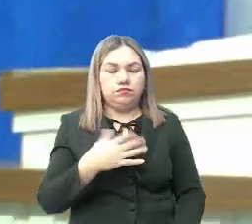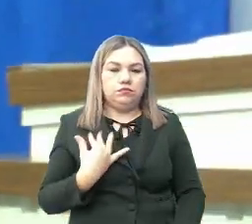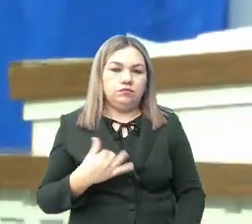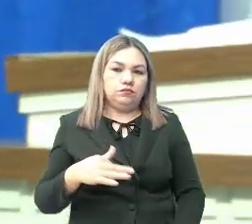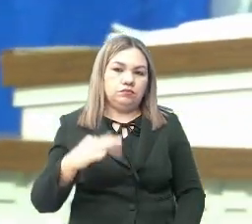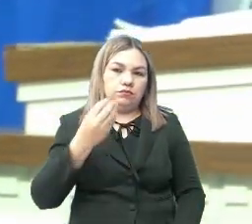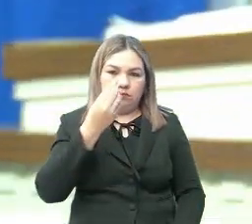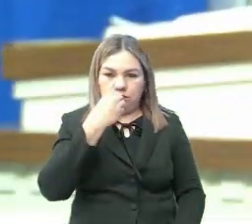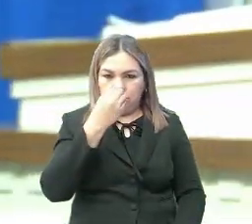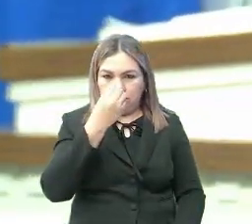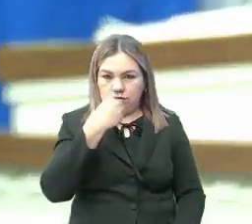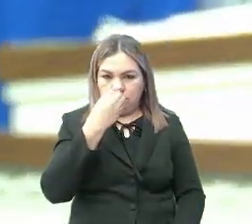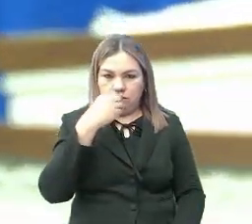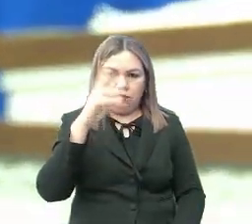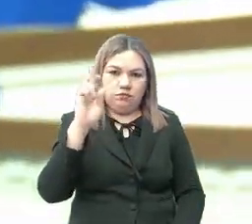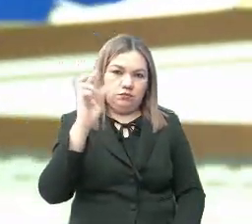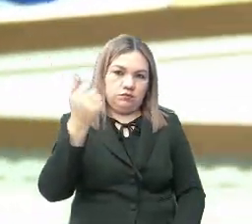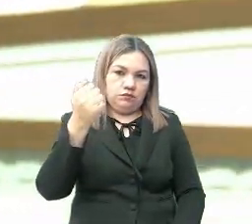when you eat,